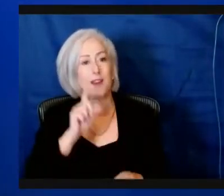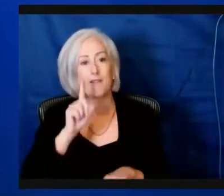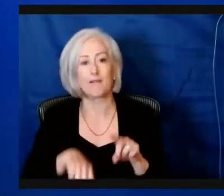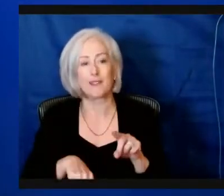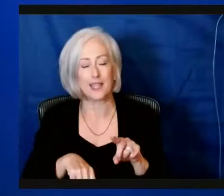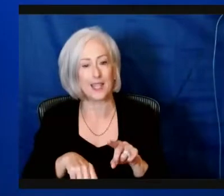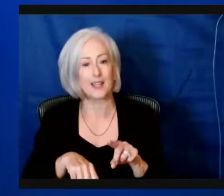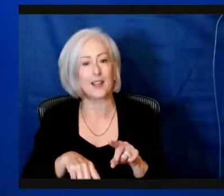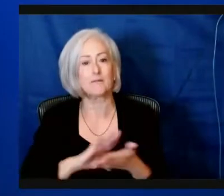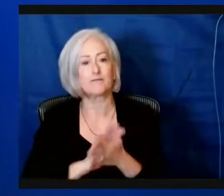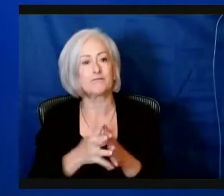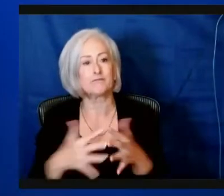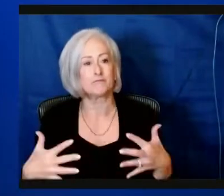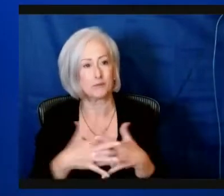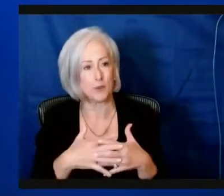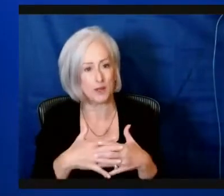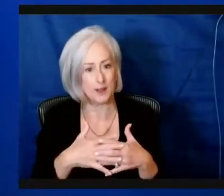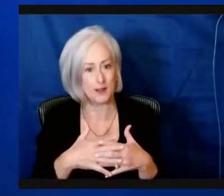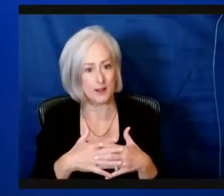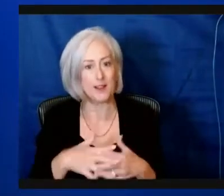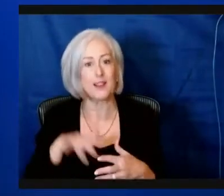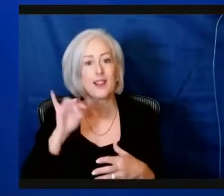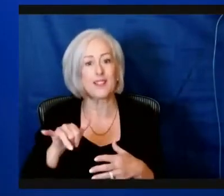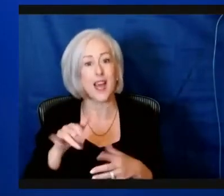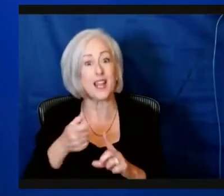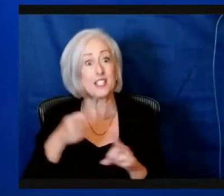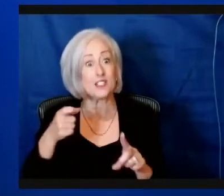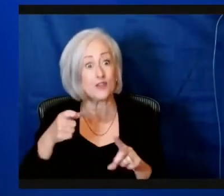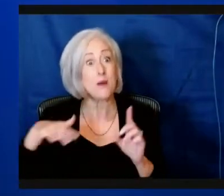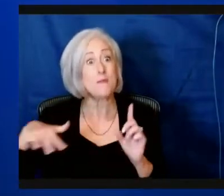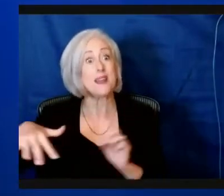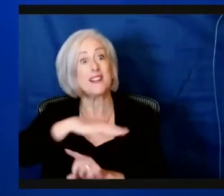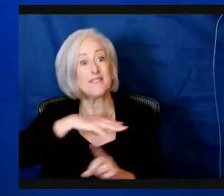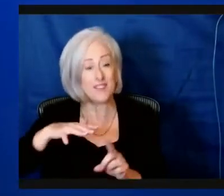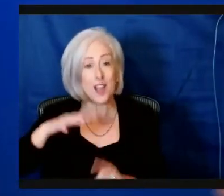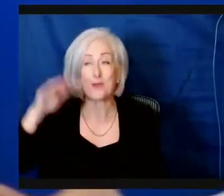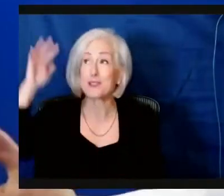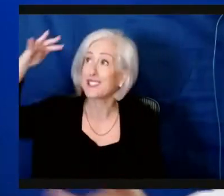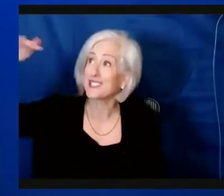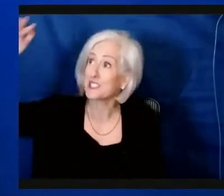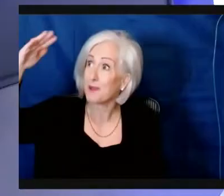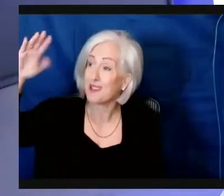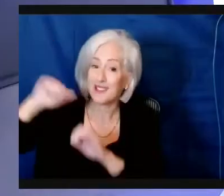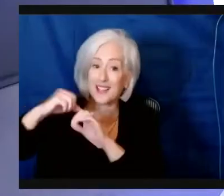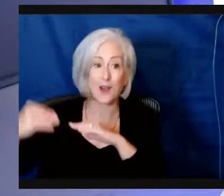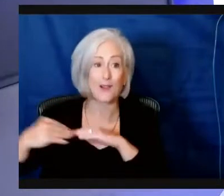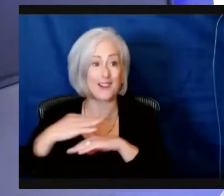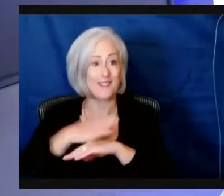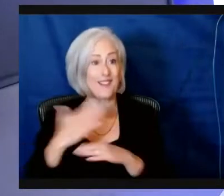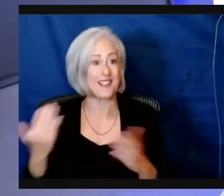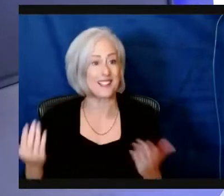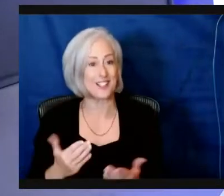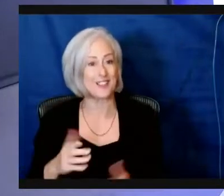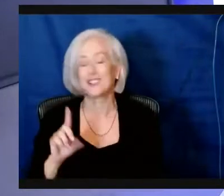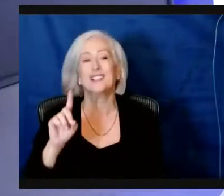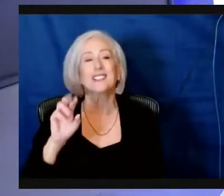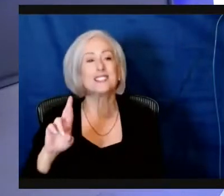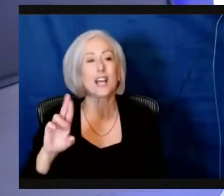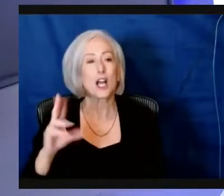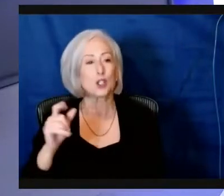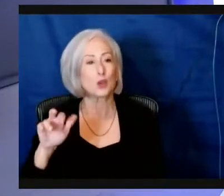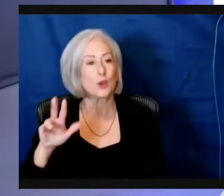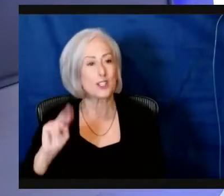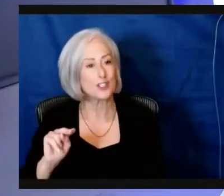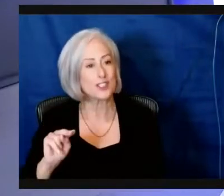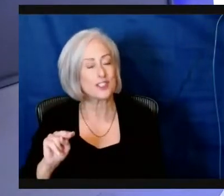of environments in space and for implications for us here on the ground. Joining us again, Dr. Lane Christensen. You are conducting your own